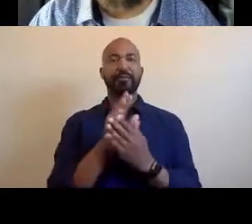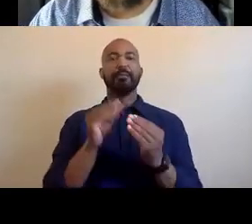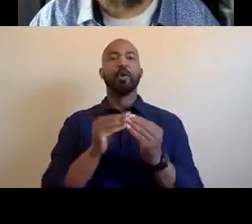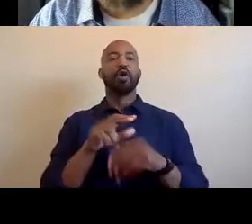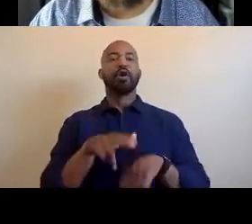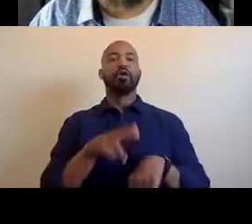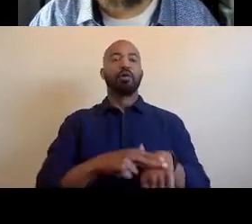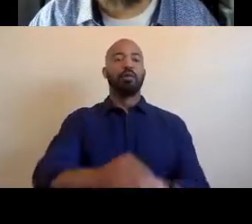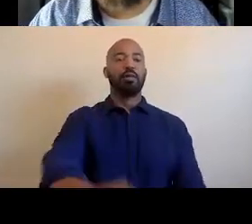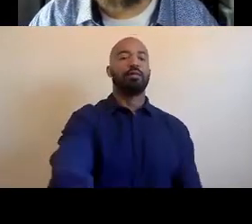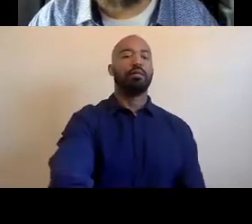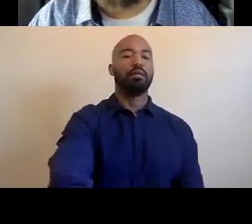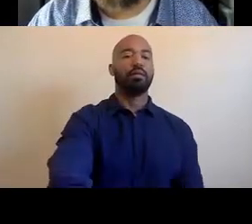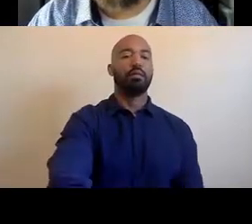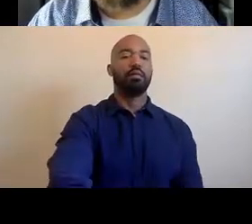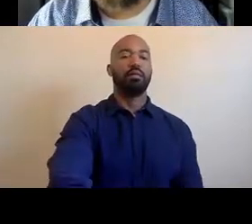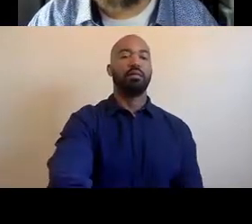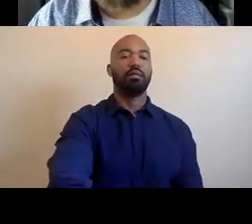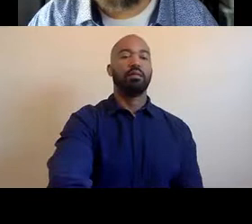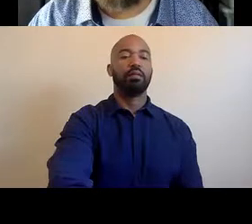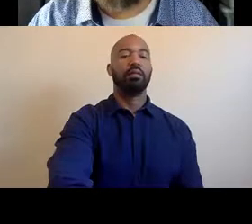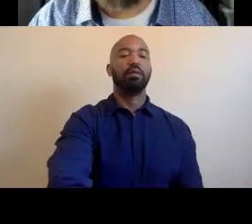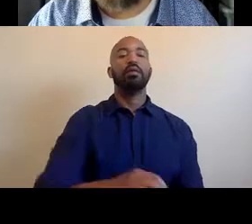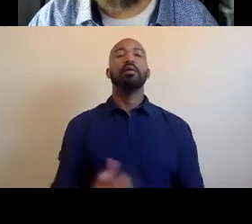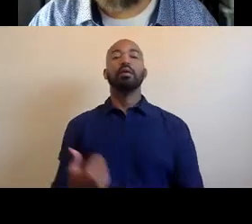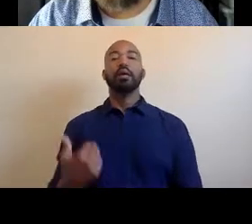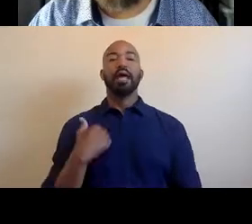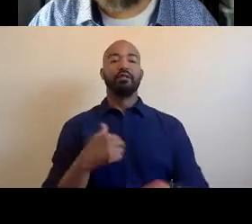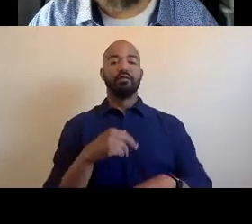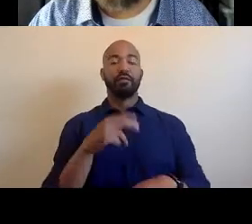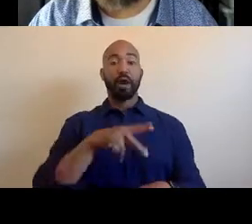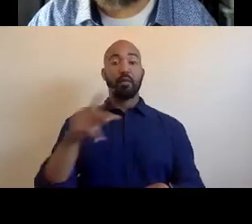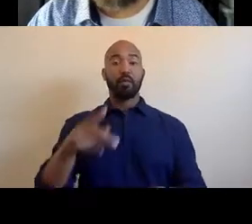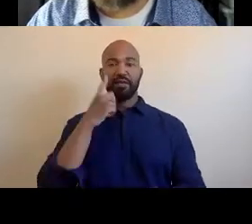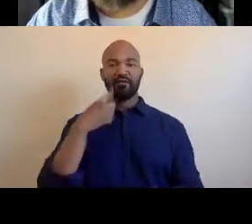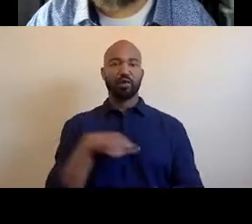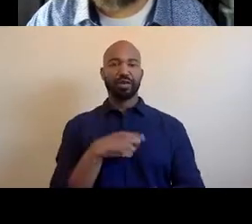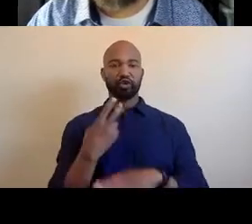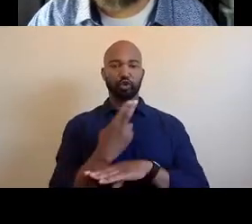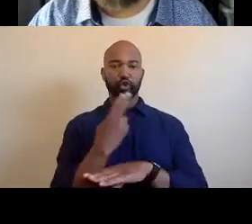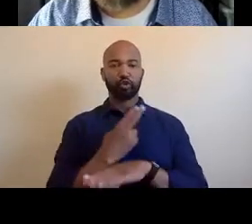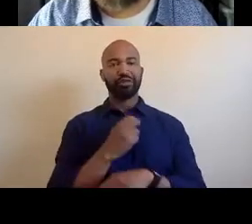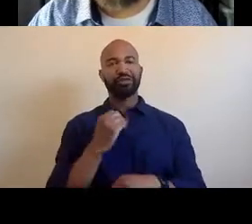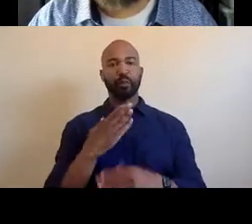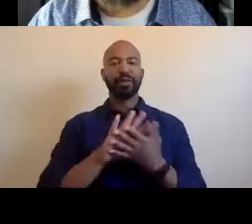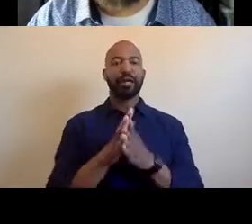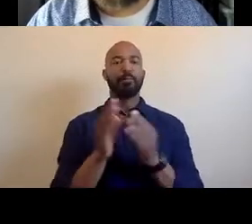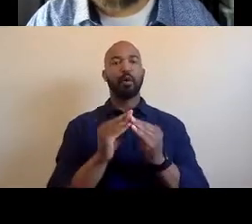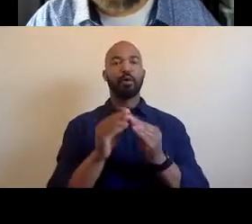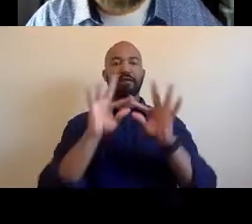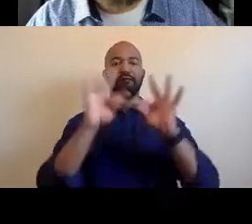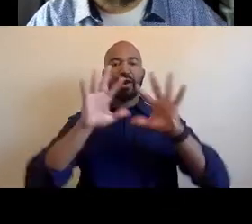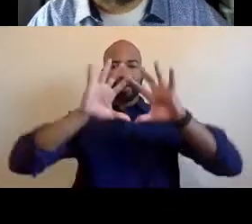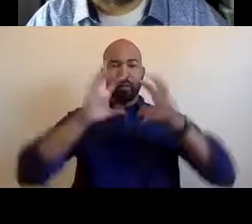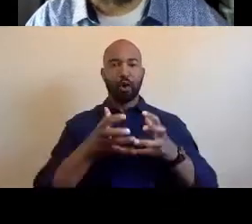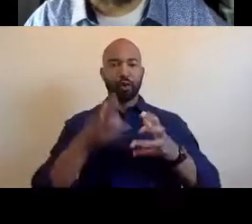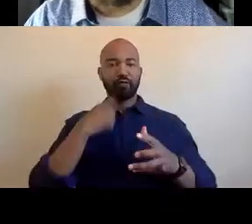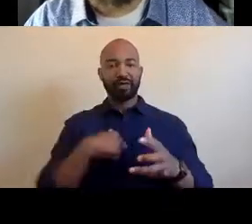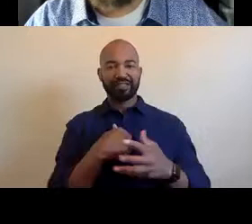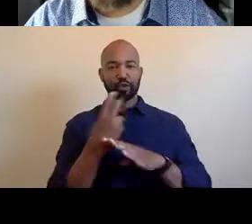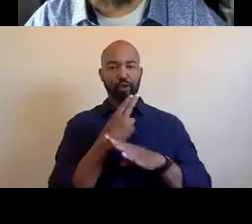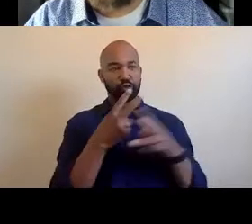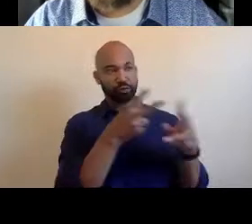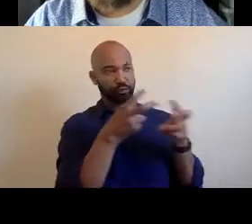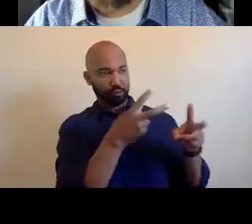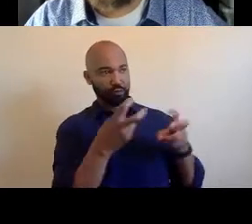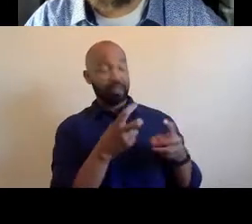I've created just a PowerPoint for us to go off of, and I'm hoping that that'll just provide a framework for us to discuss. And then any questions I'm